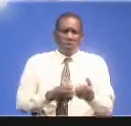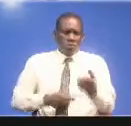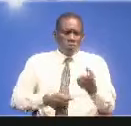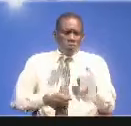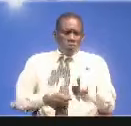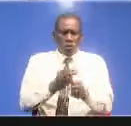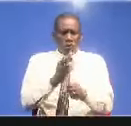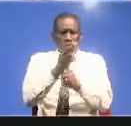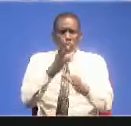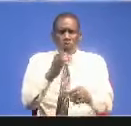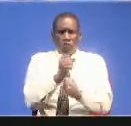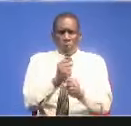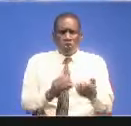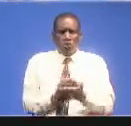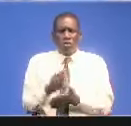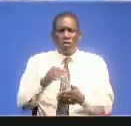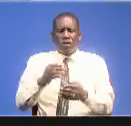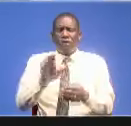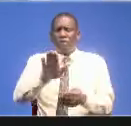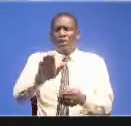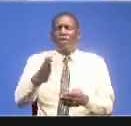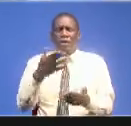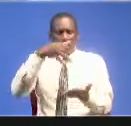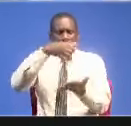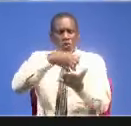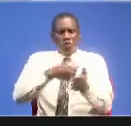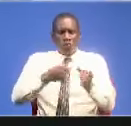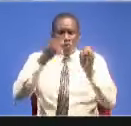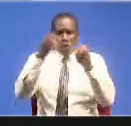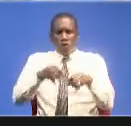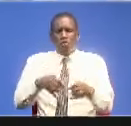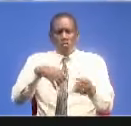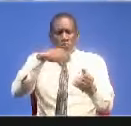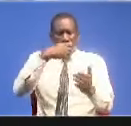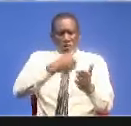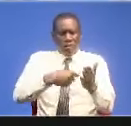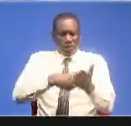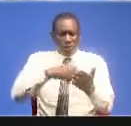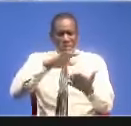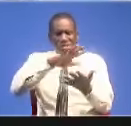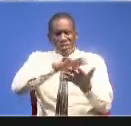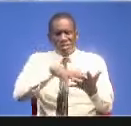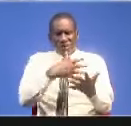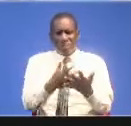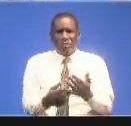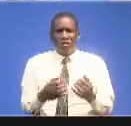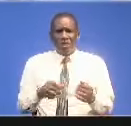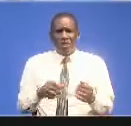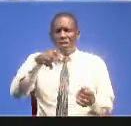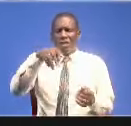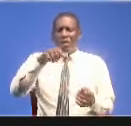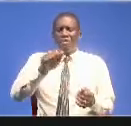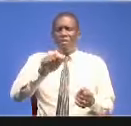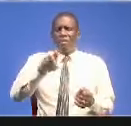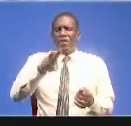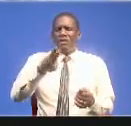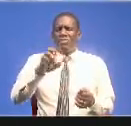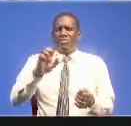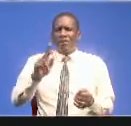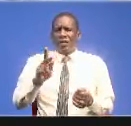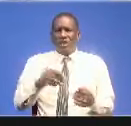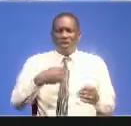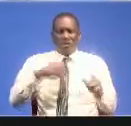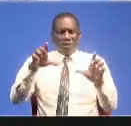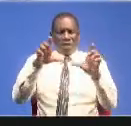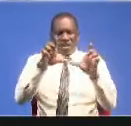users to ensure their feedback is incorporated into the new tariff structure. PAVRISK is fully licensed